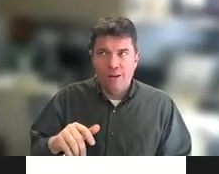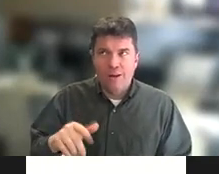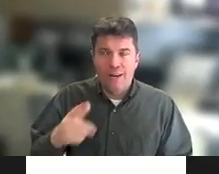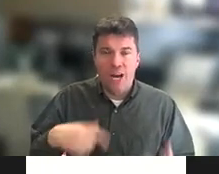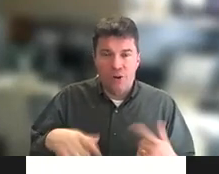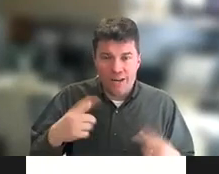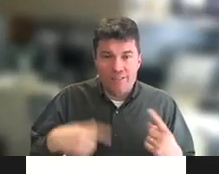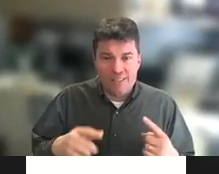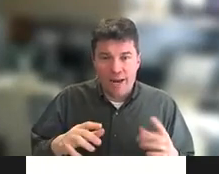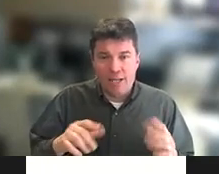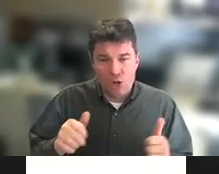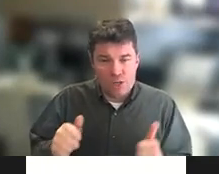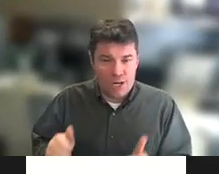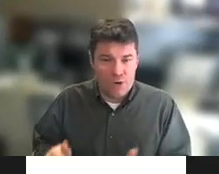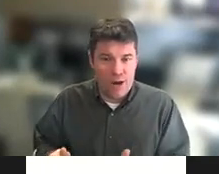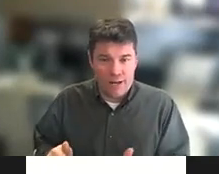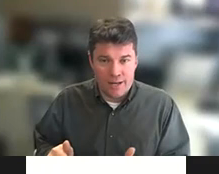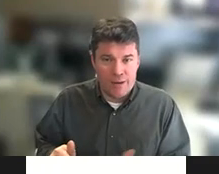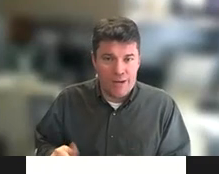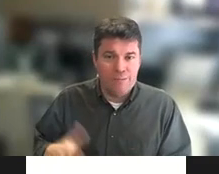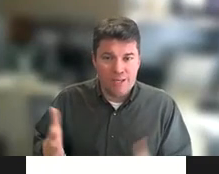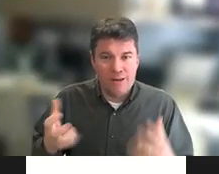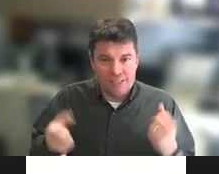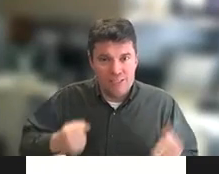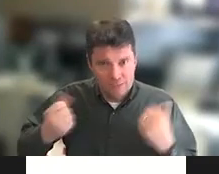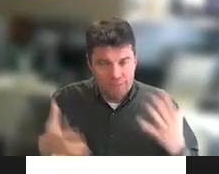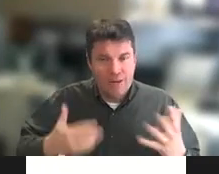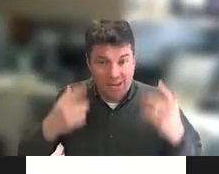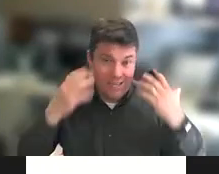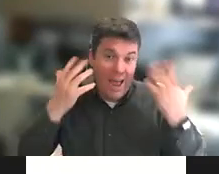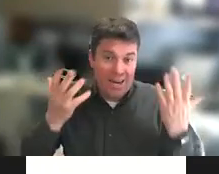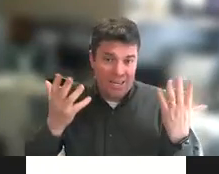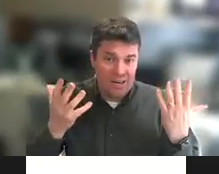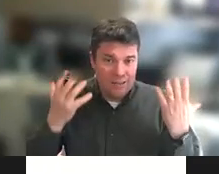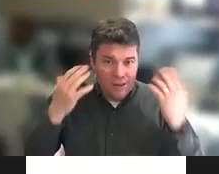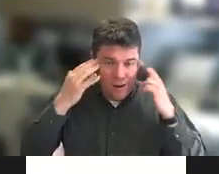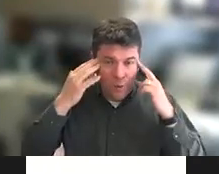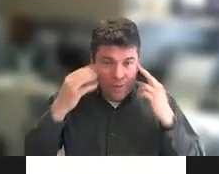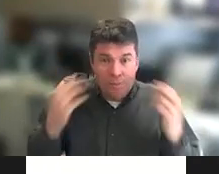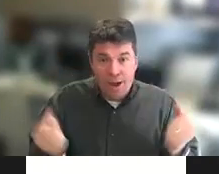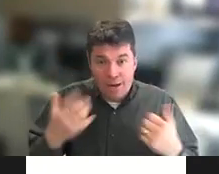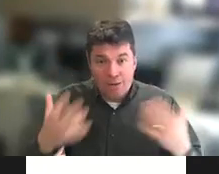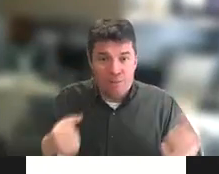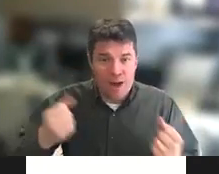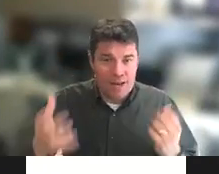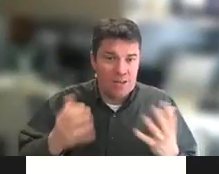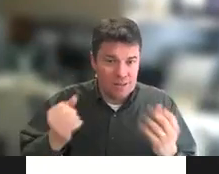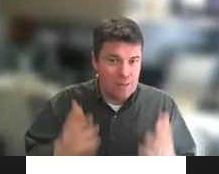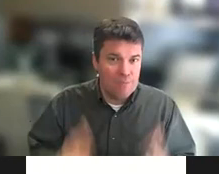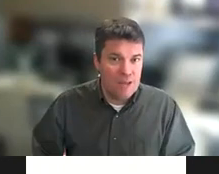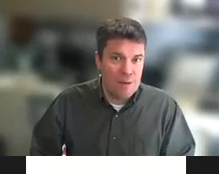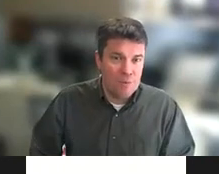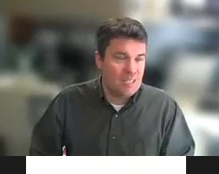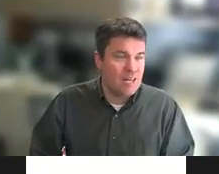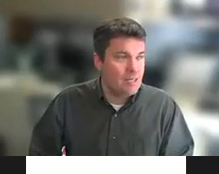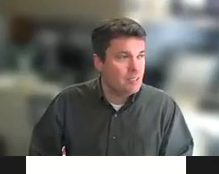where the integrity of the sign starts to degrade a little bit, just because it's taxing not only on the mind but the body